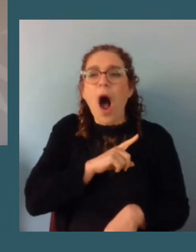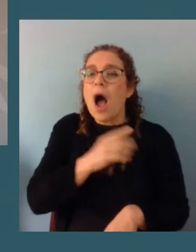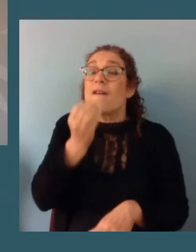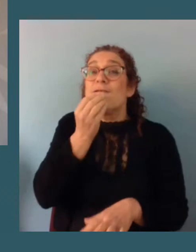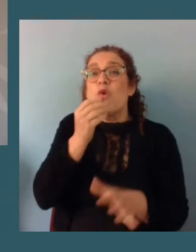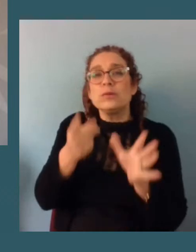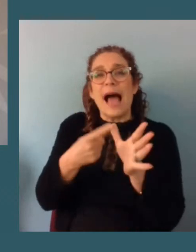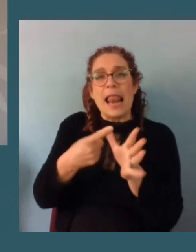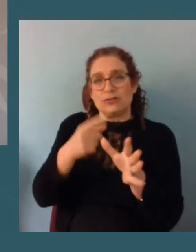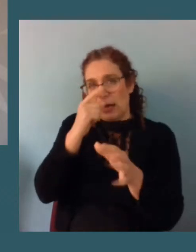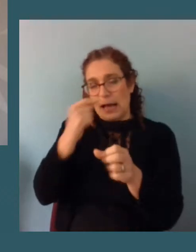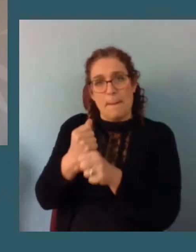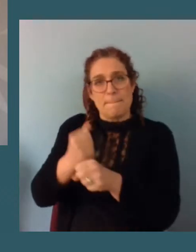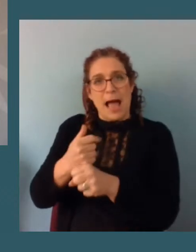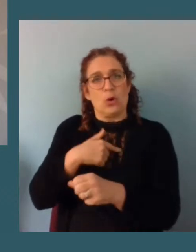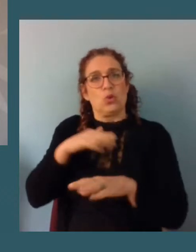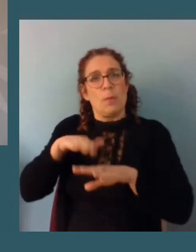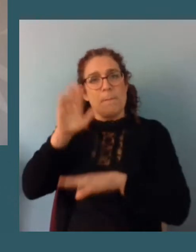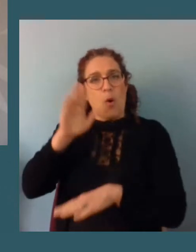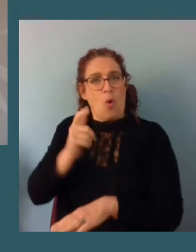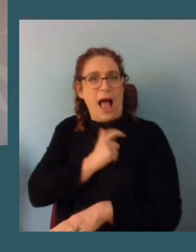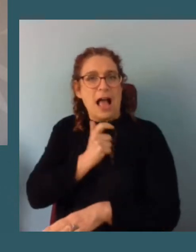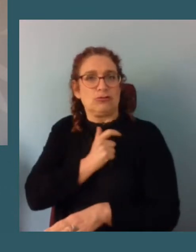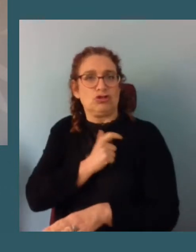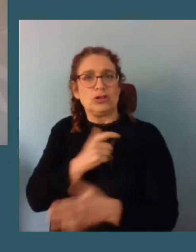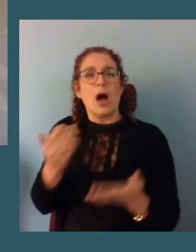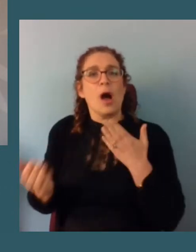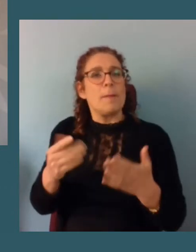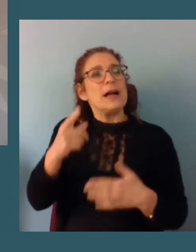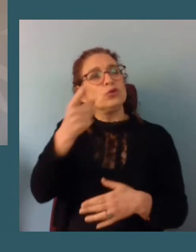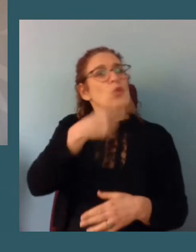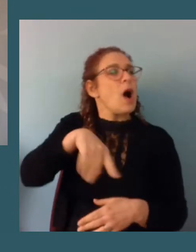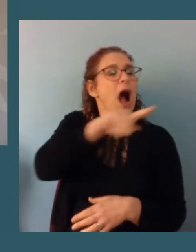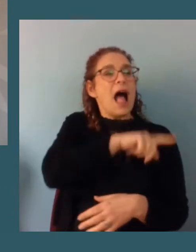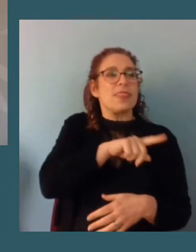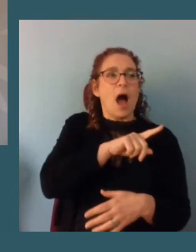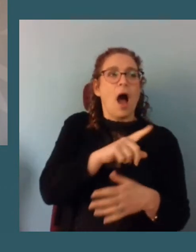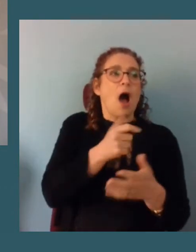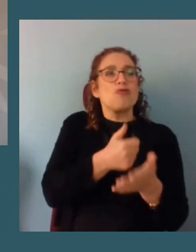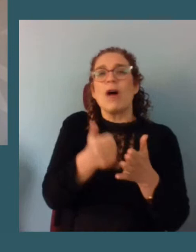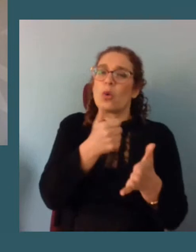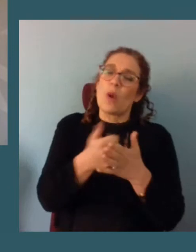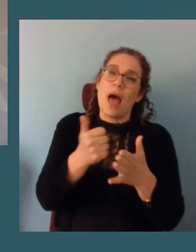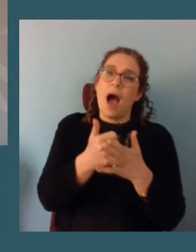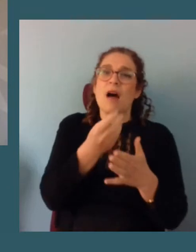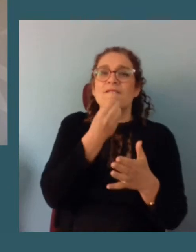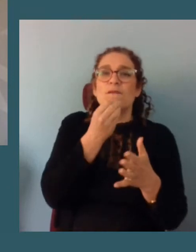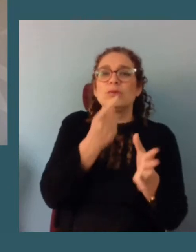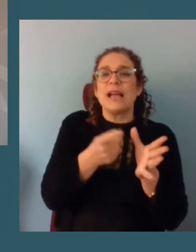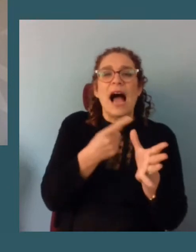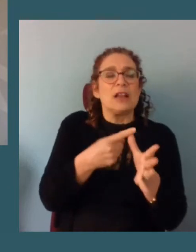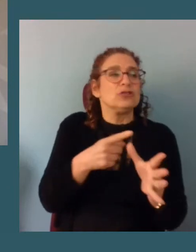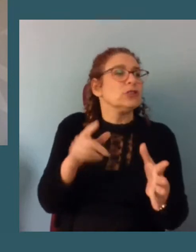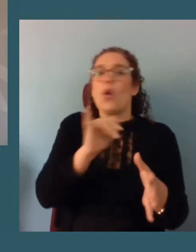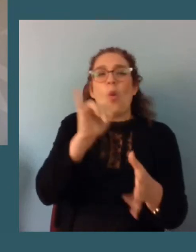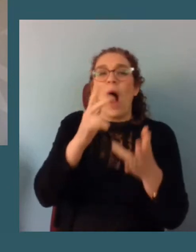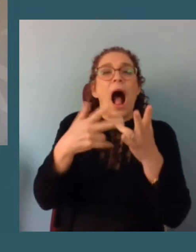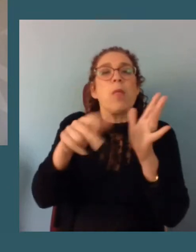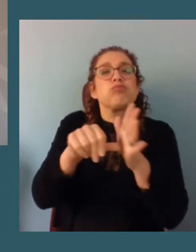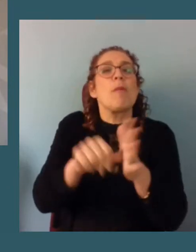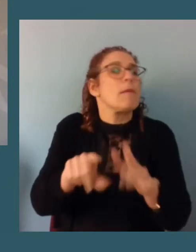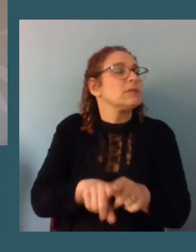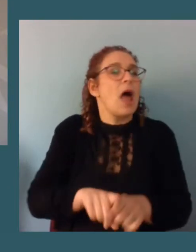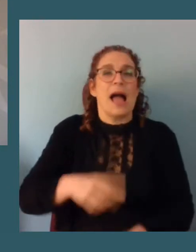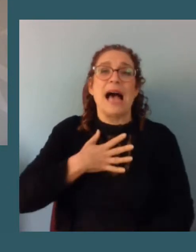anxious than, say, other more symptomatic or regularly symptomatic conditions, say like asthma, for instance.